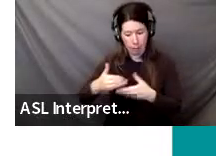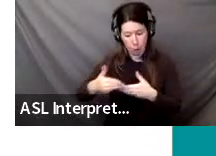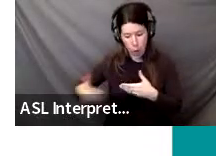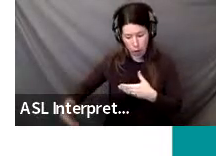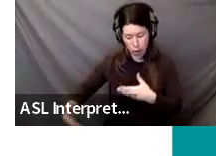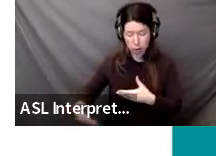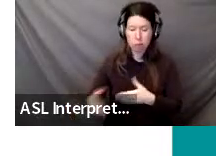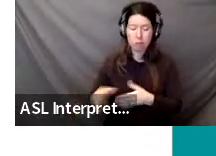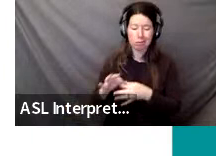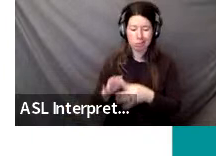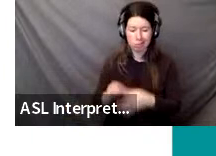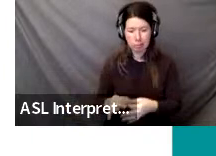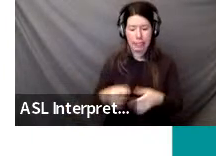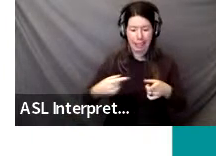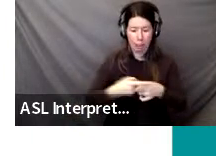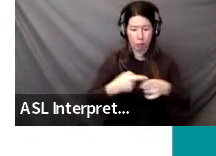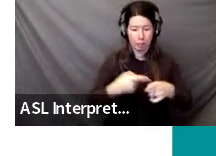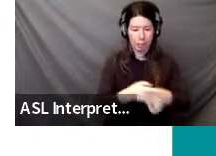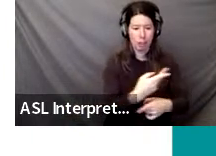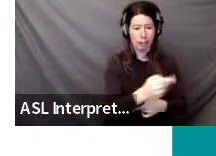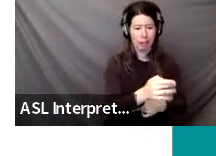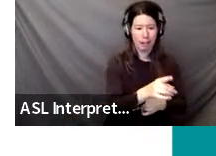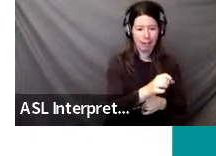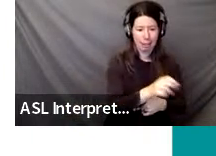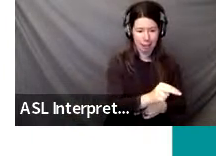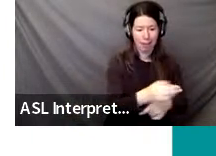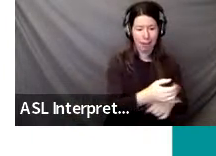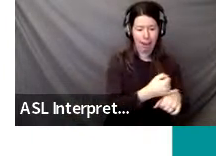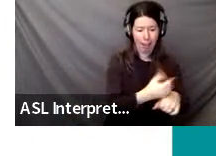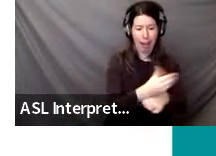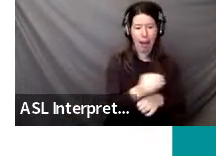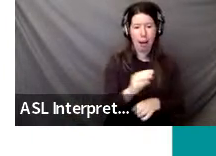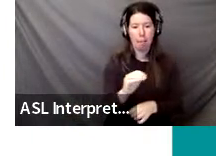intersections at Hayden Island and Marine Drive.